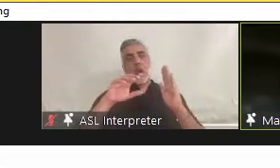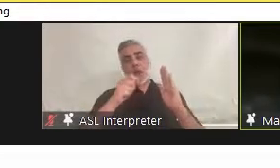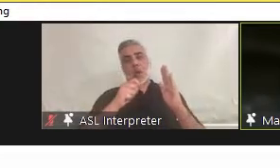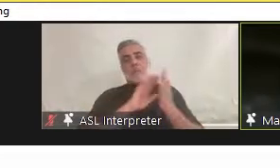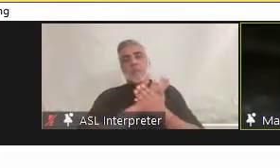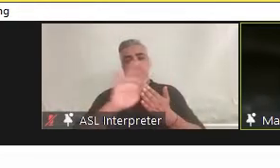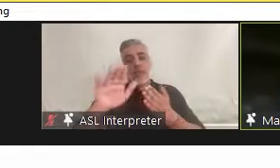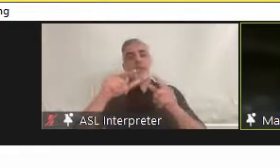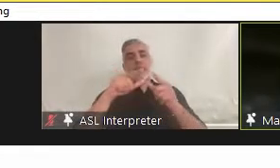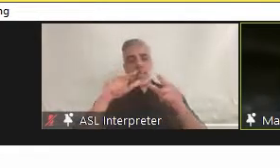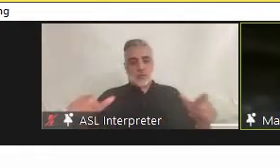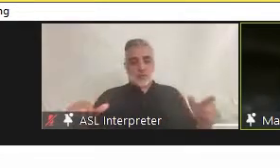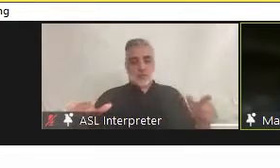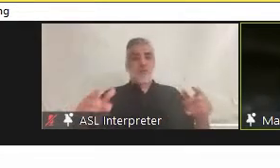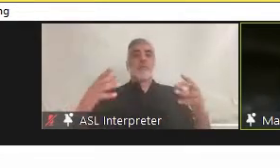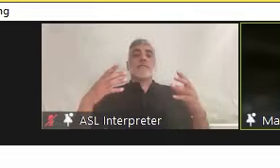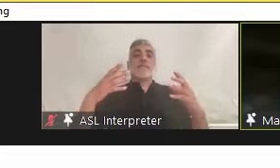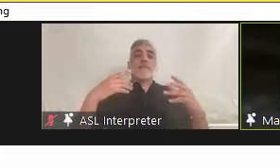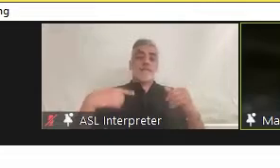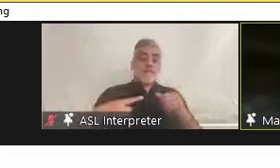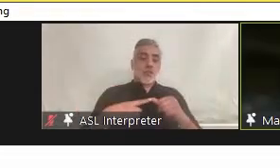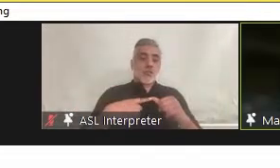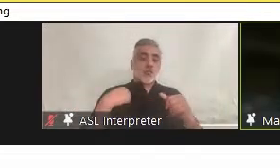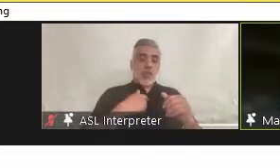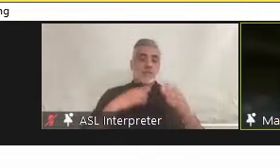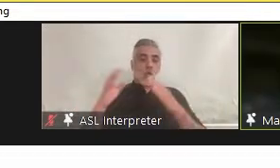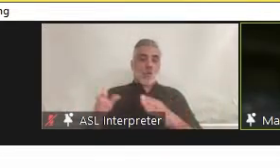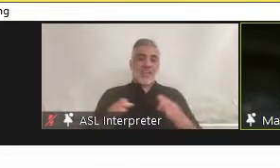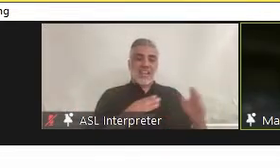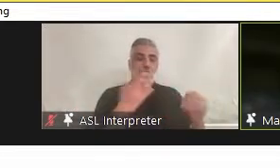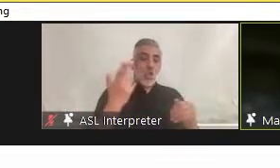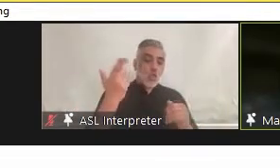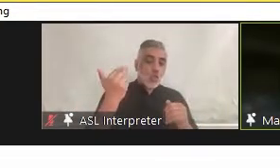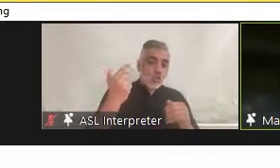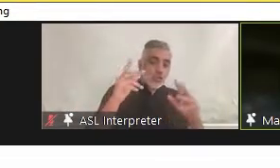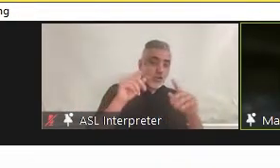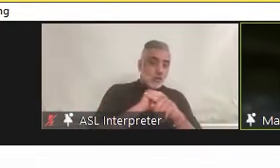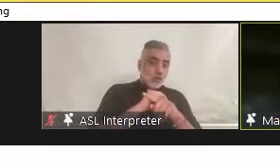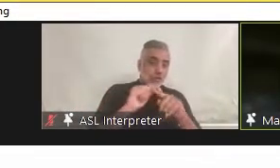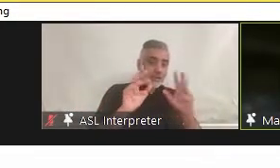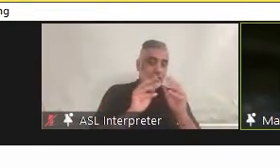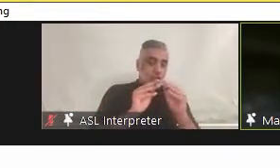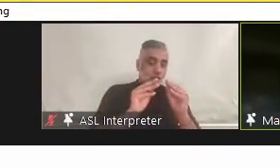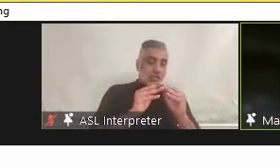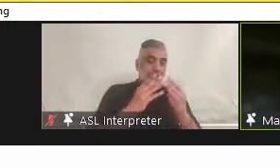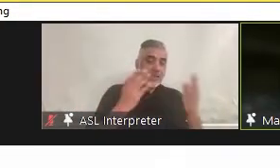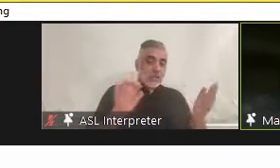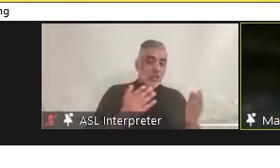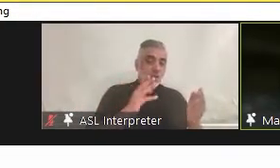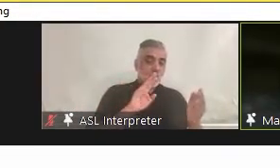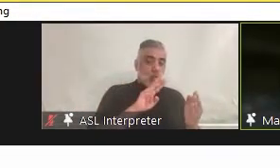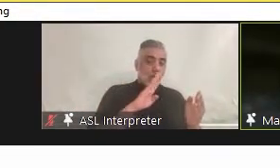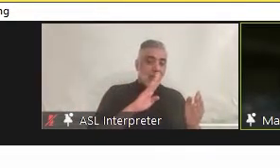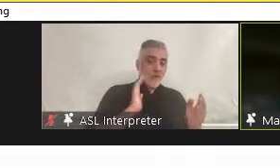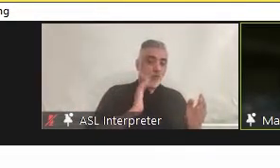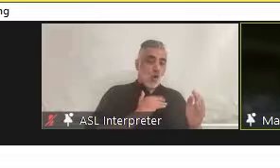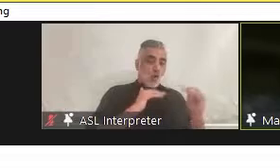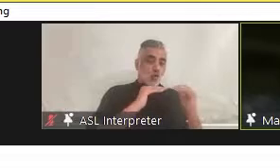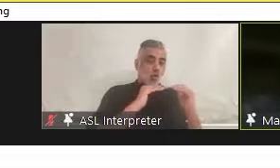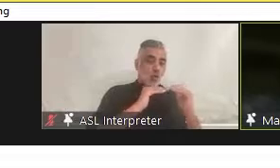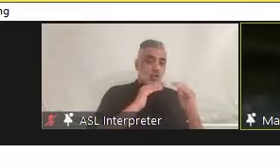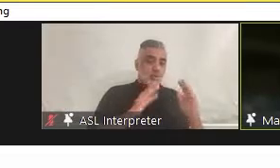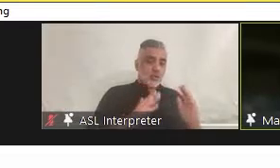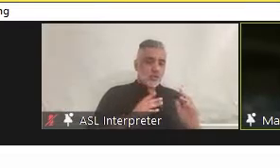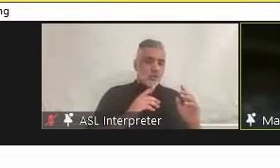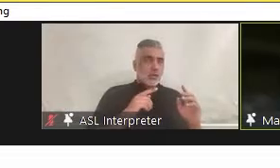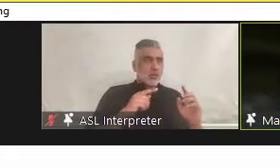out this note, we have already organized 13 training sessions within the bank for our colleagues